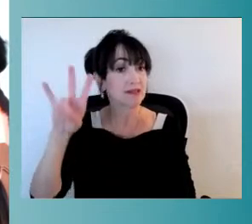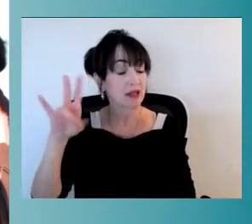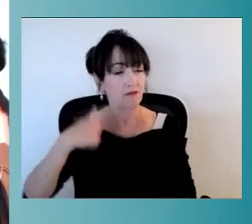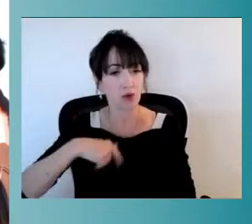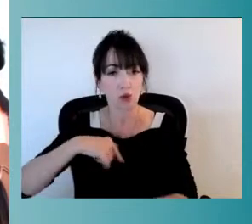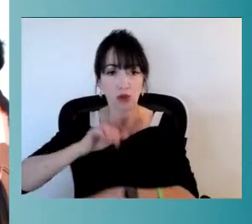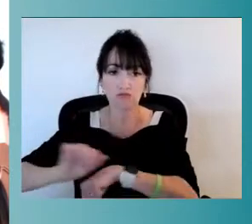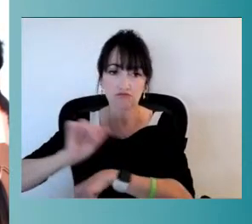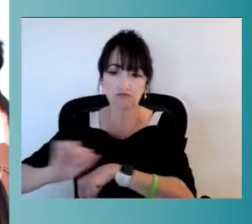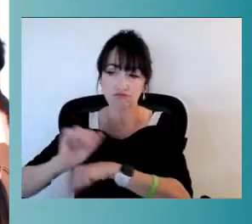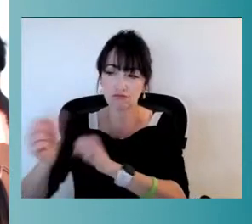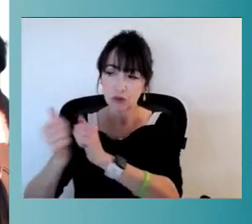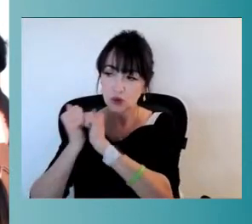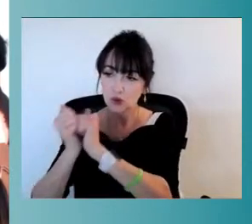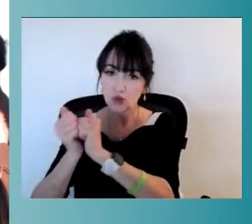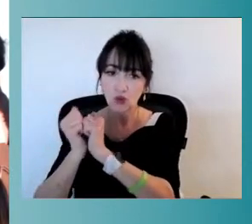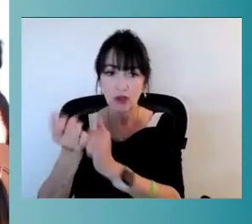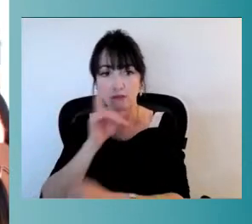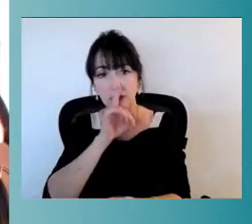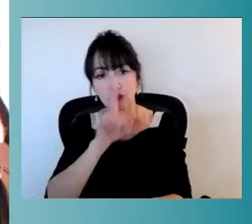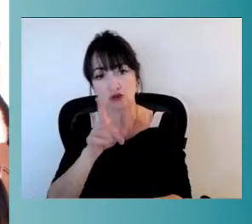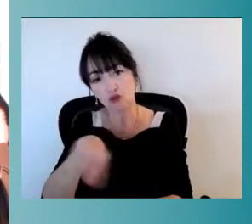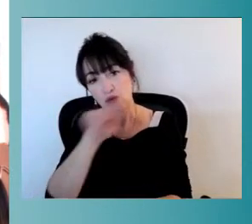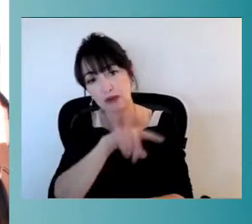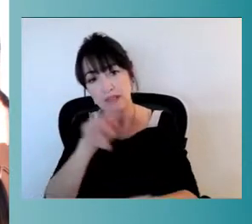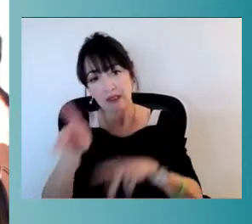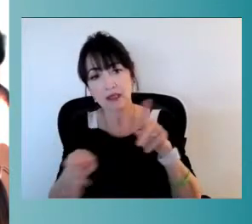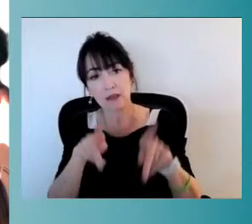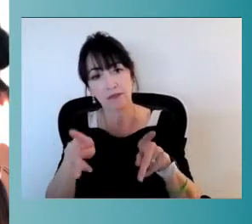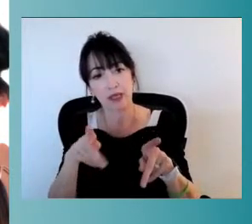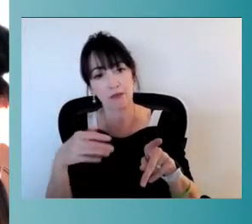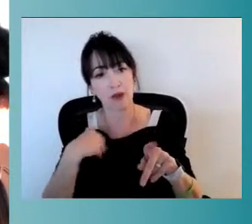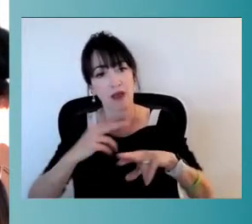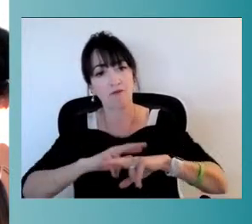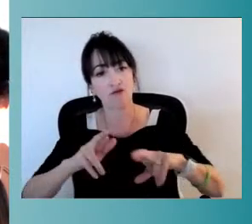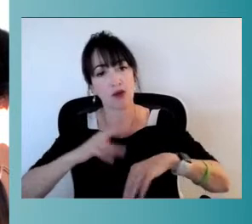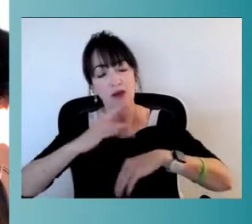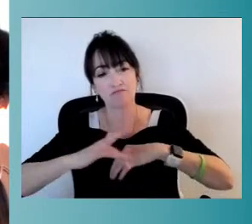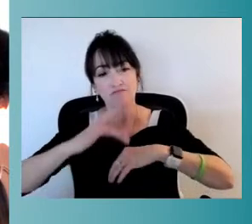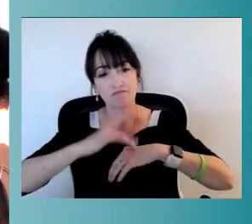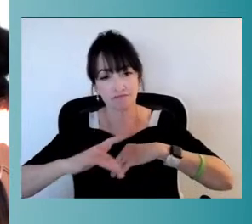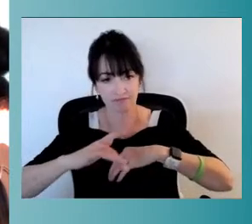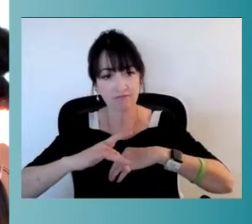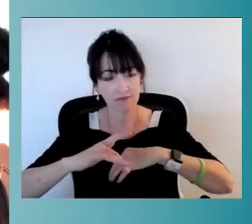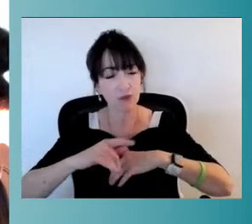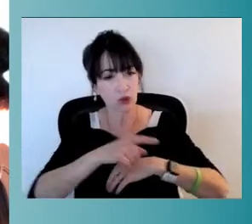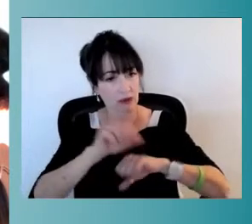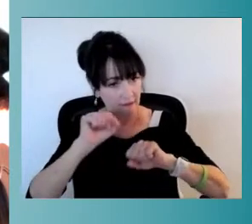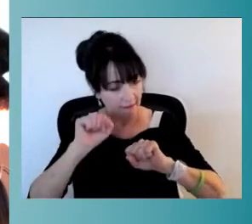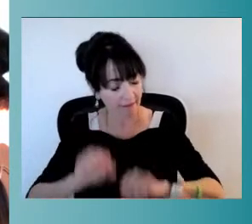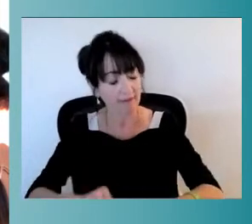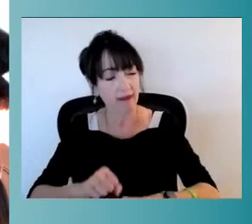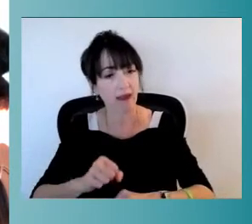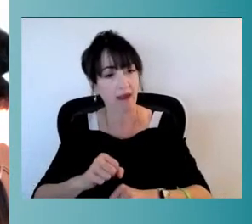diligently together to make sure that people have a platform so that they can get help. Our